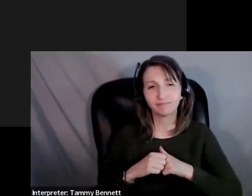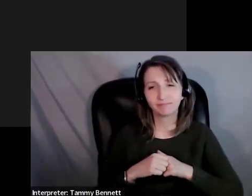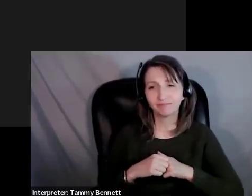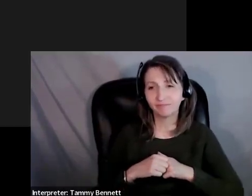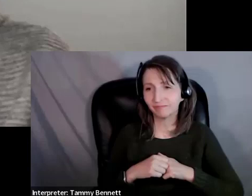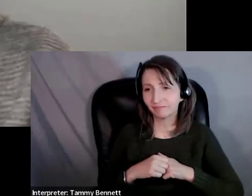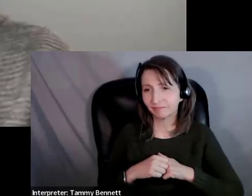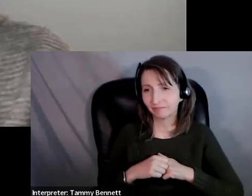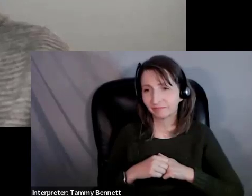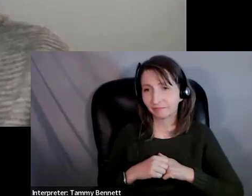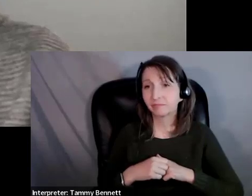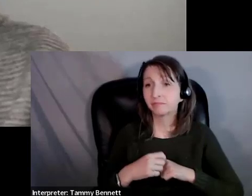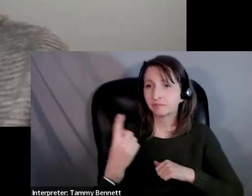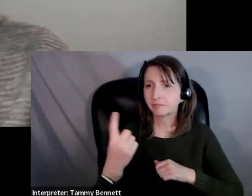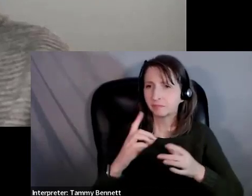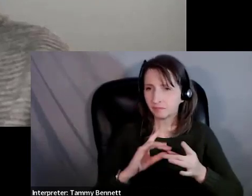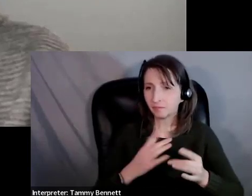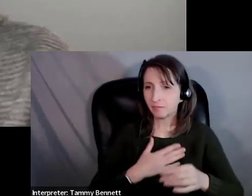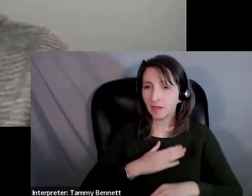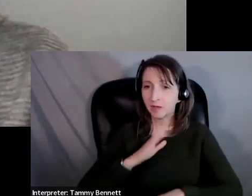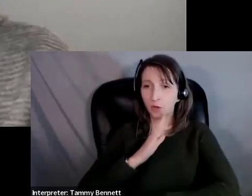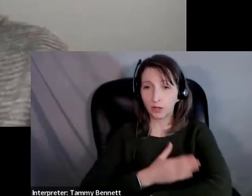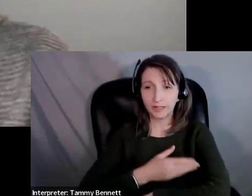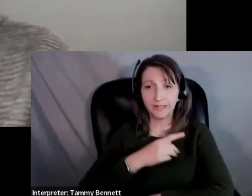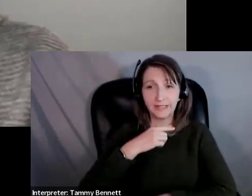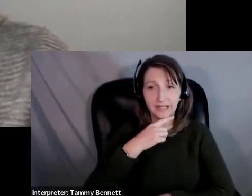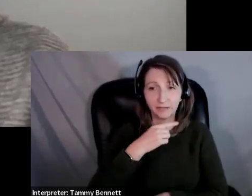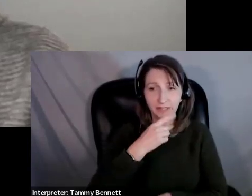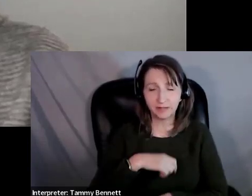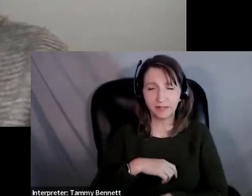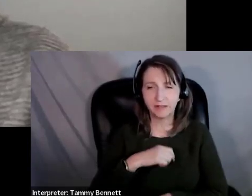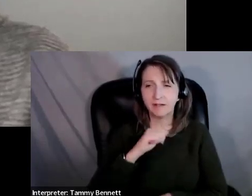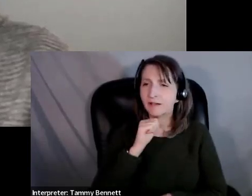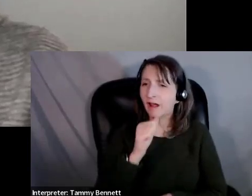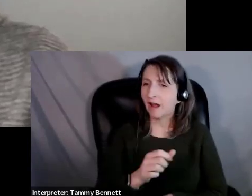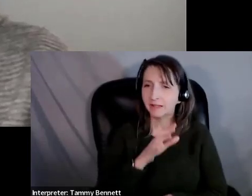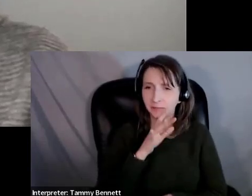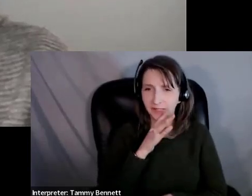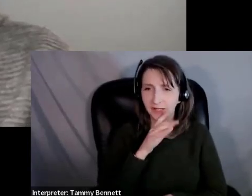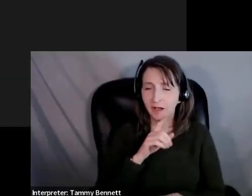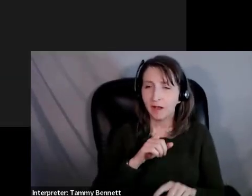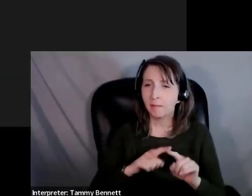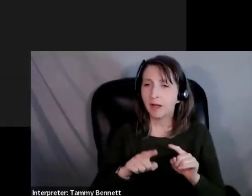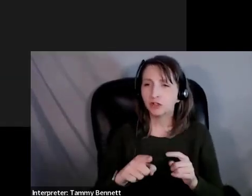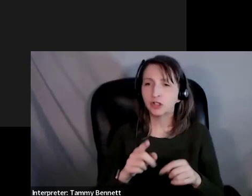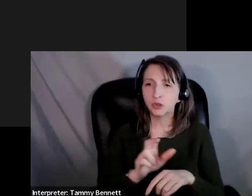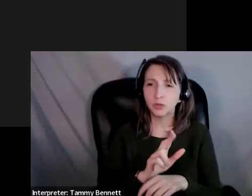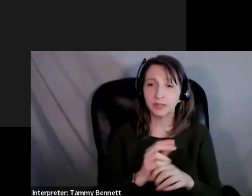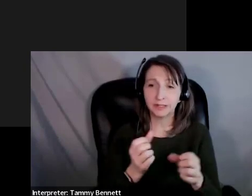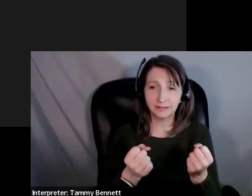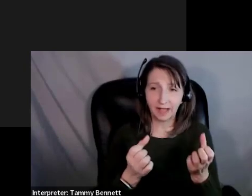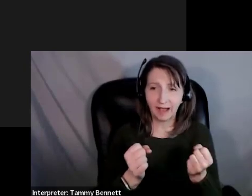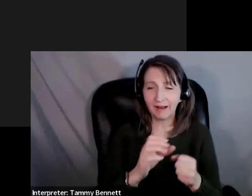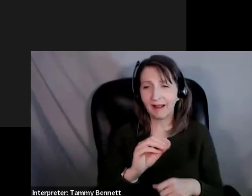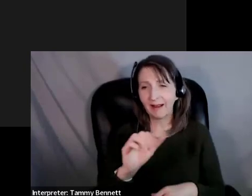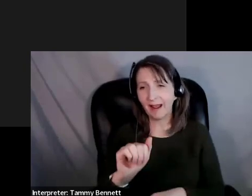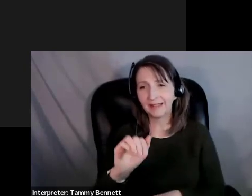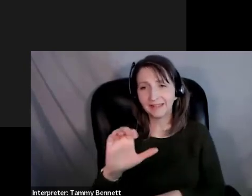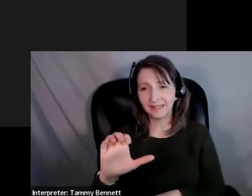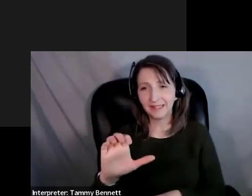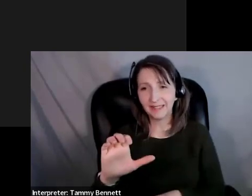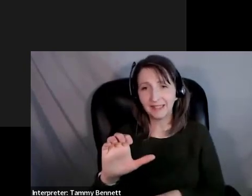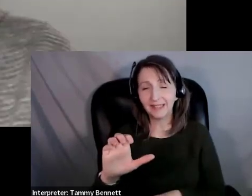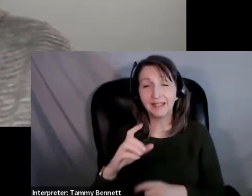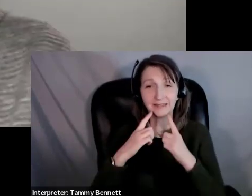Um, my daughter's hearing non-speaking, but she is using ASL and AEC successfully since she was two. That's awesome. That is